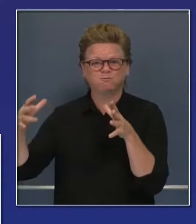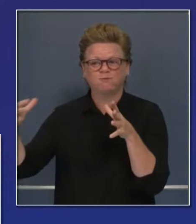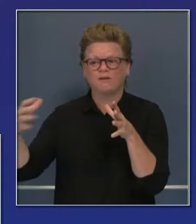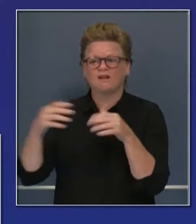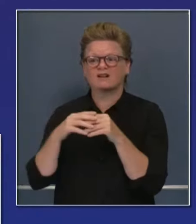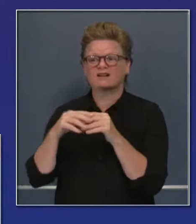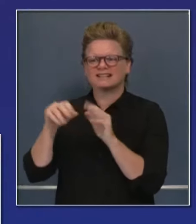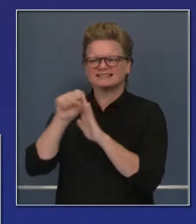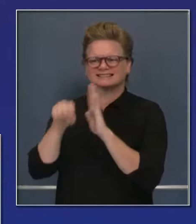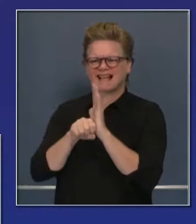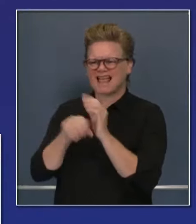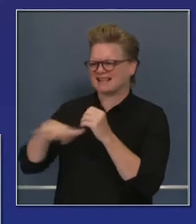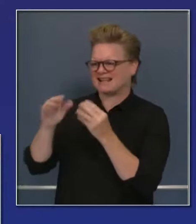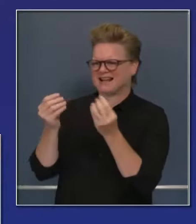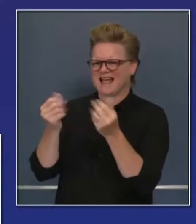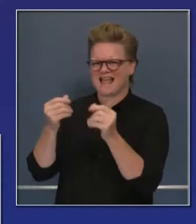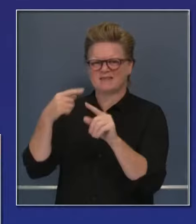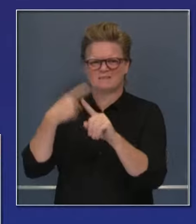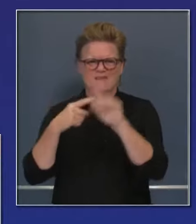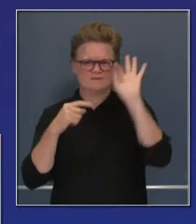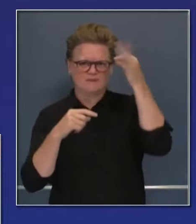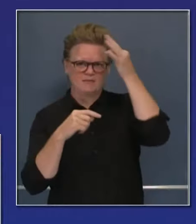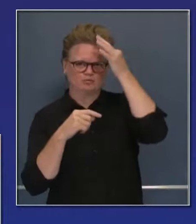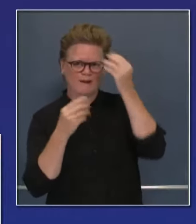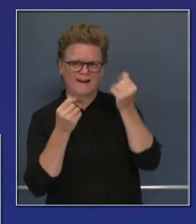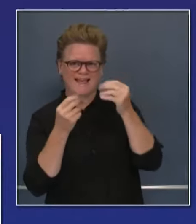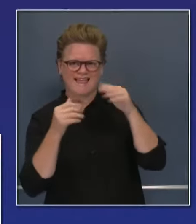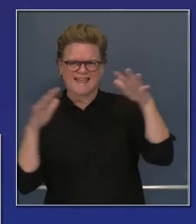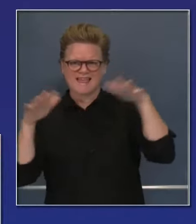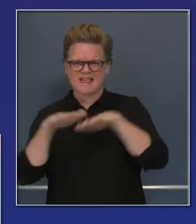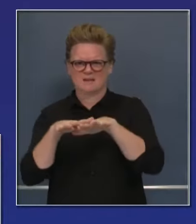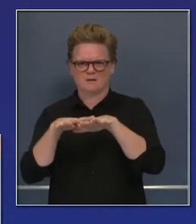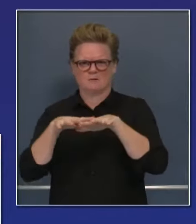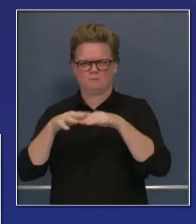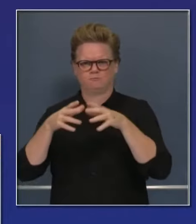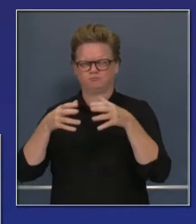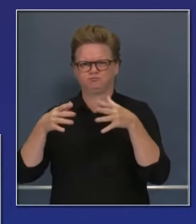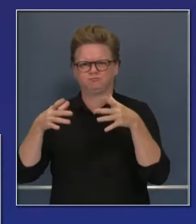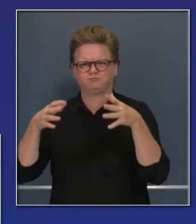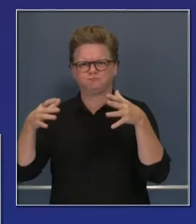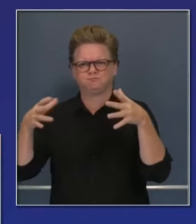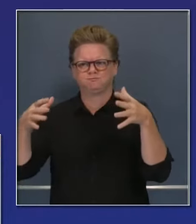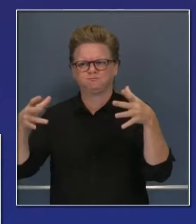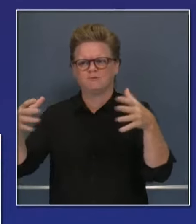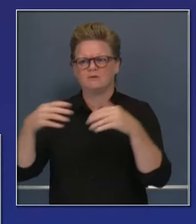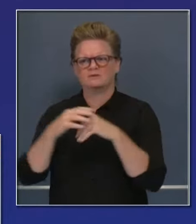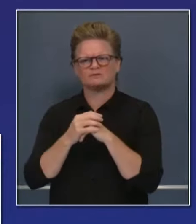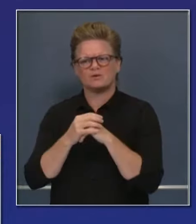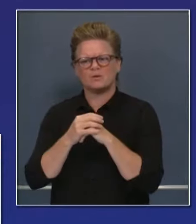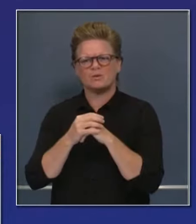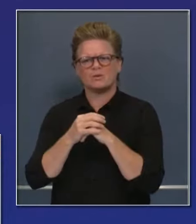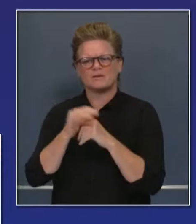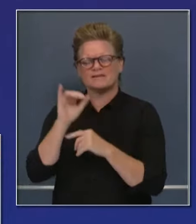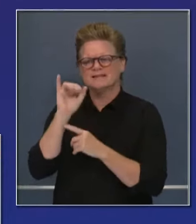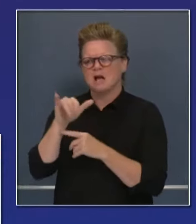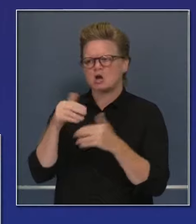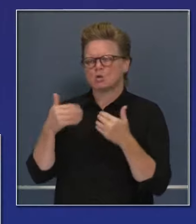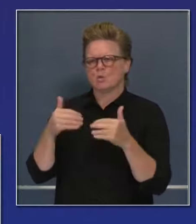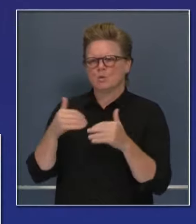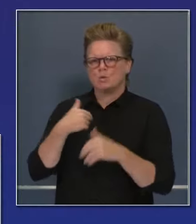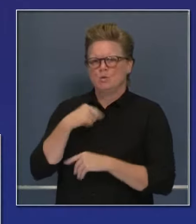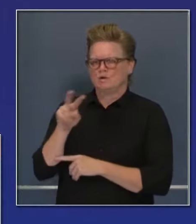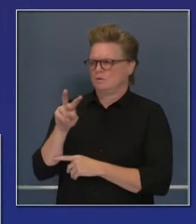appreciation for the FMAG. That's language many of you that follow these press conferences are familiar with. That was afforded the state of California